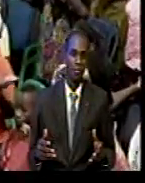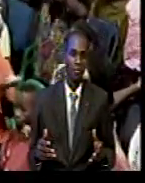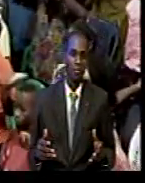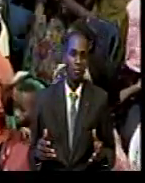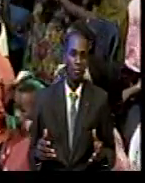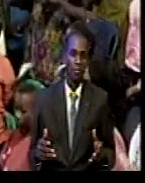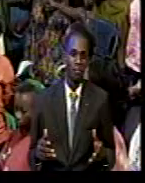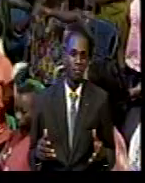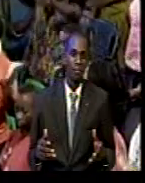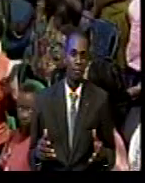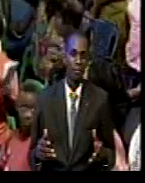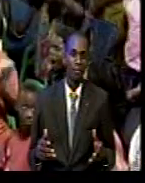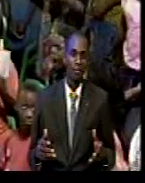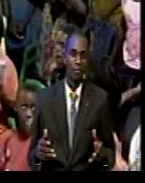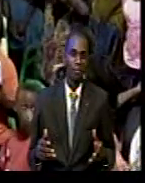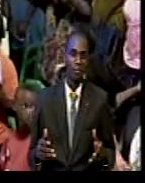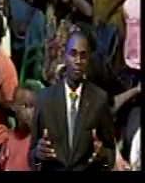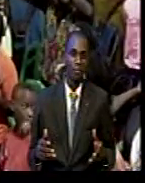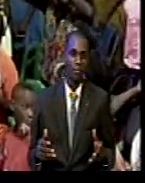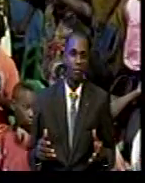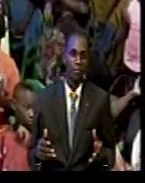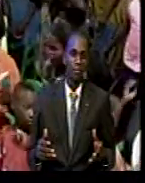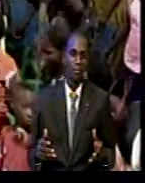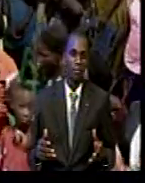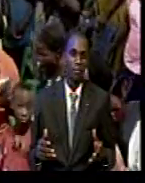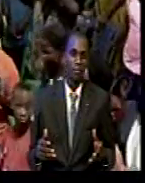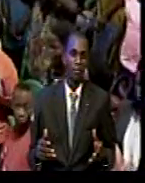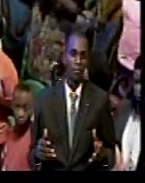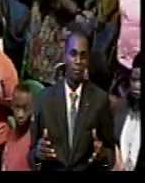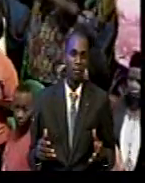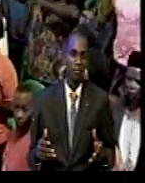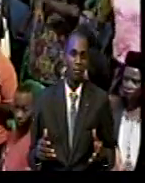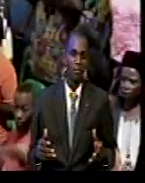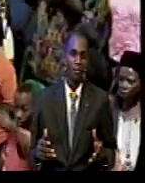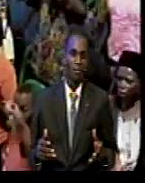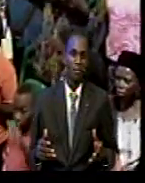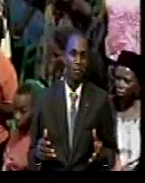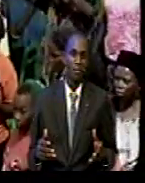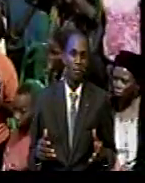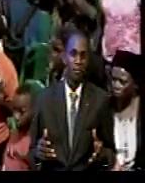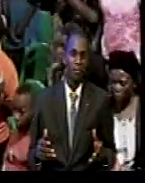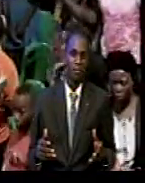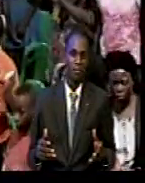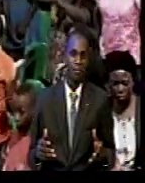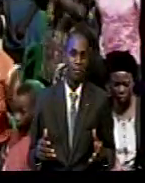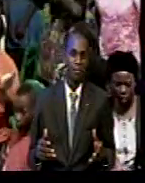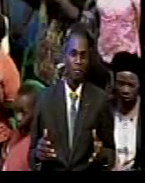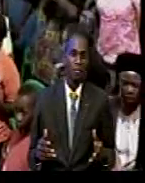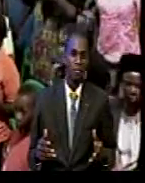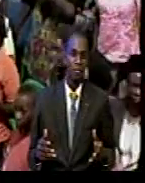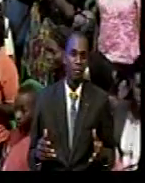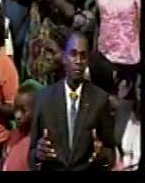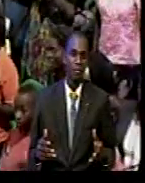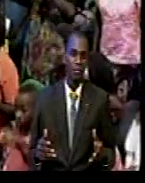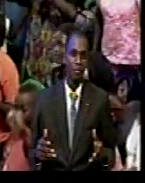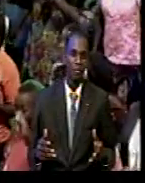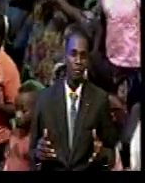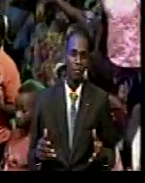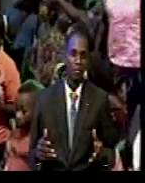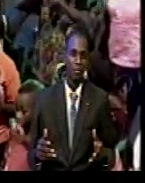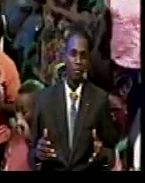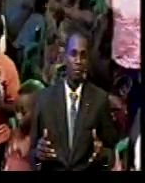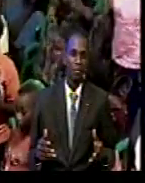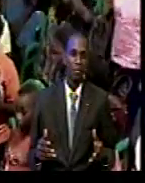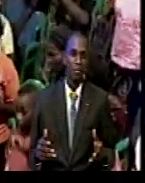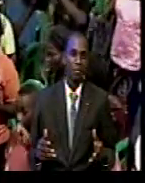no matter the temptation, no matter the persecution, no matter the opposition, they will abide in